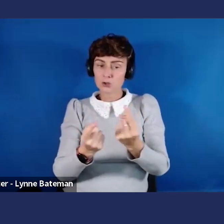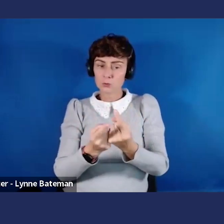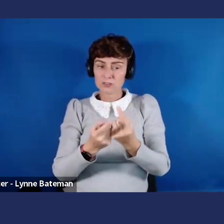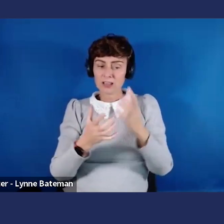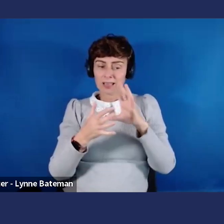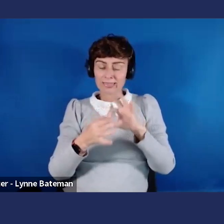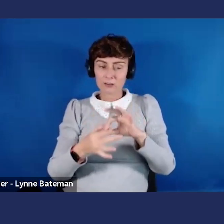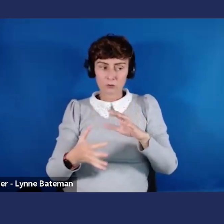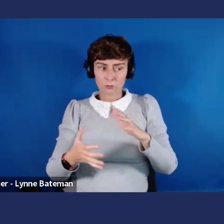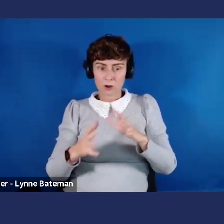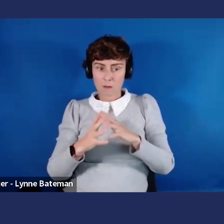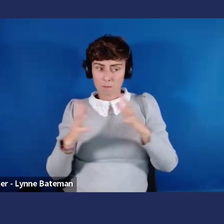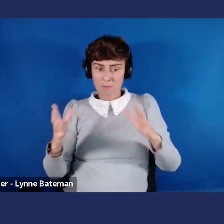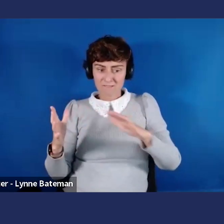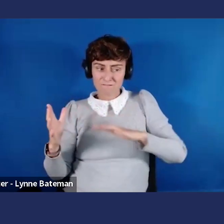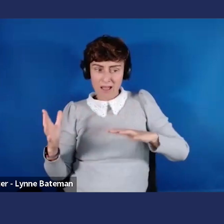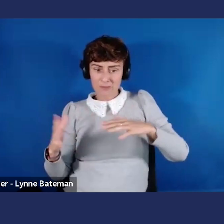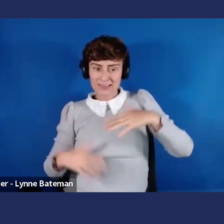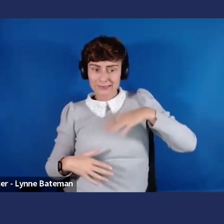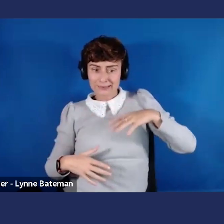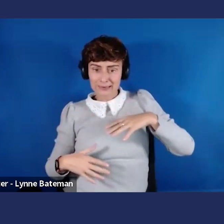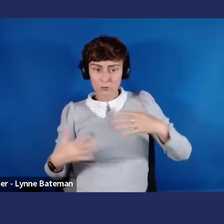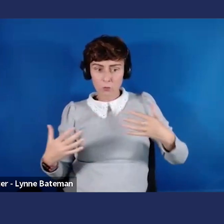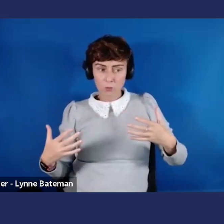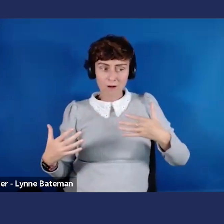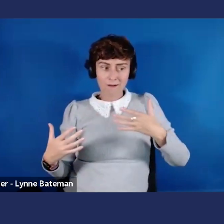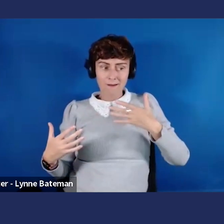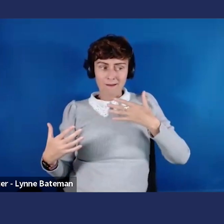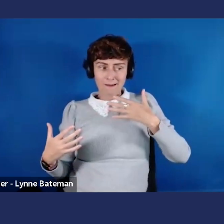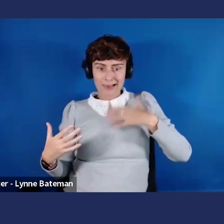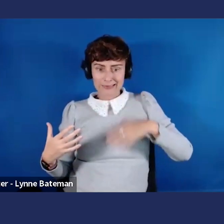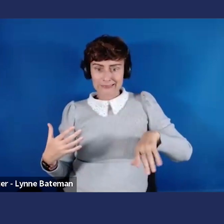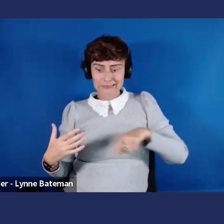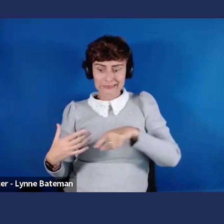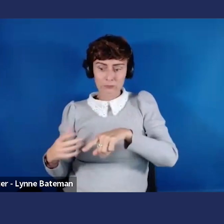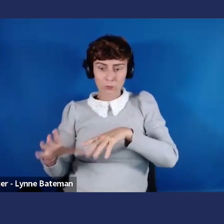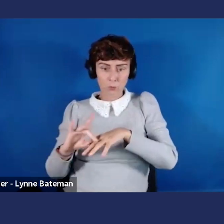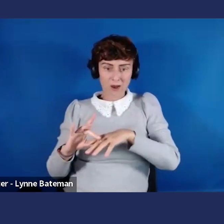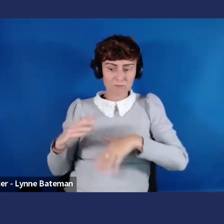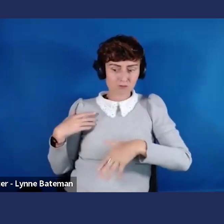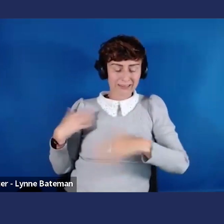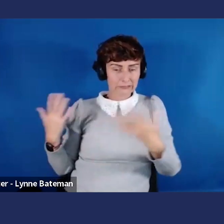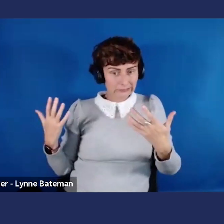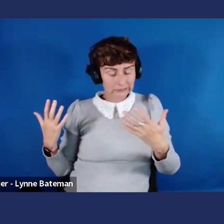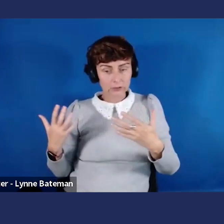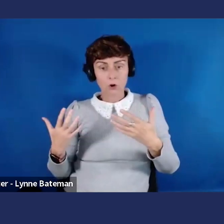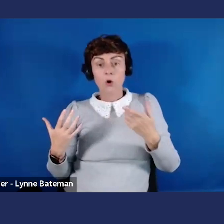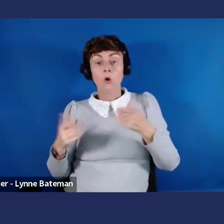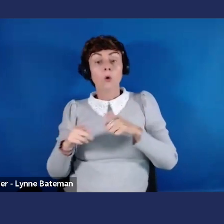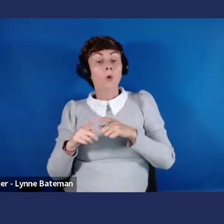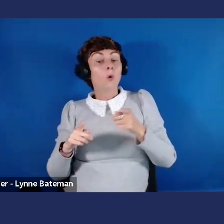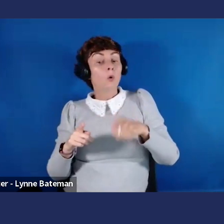need for a big family, the need for that fertility to happen. Also, dads moving countries to be